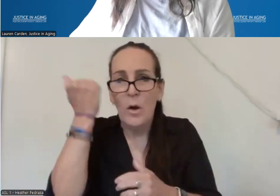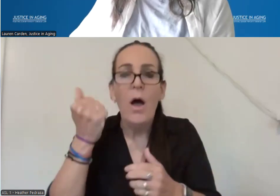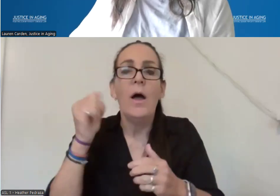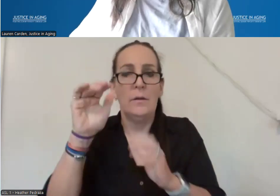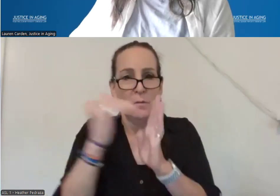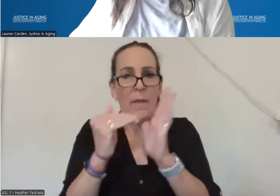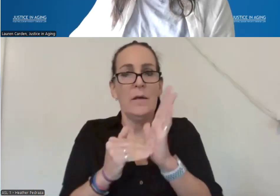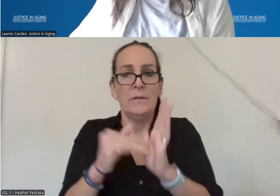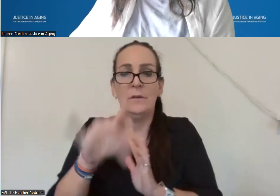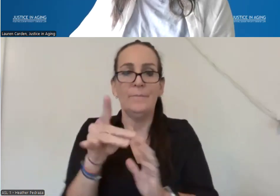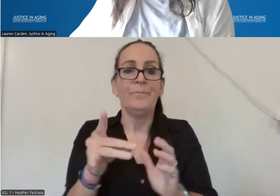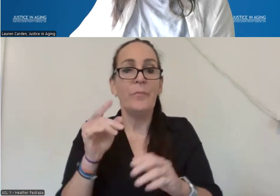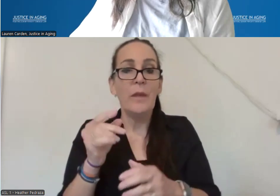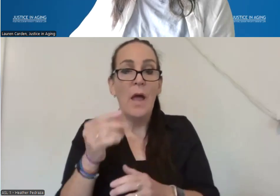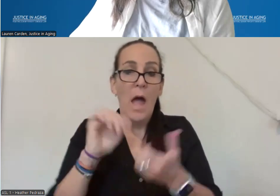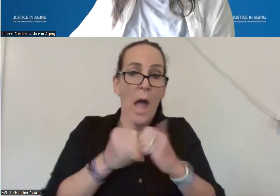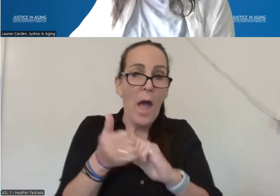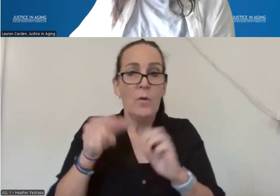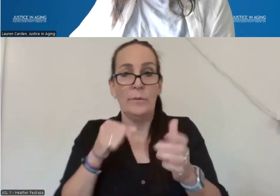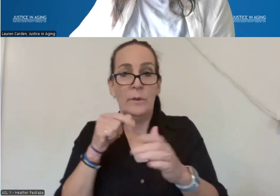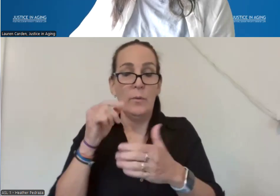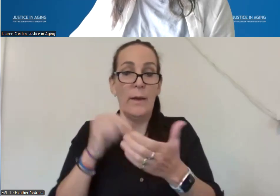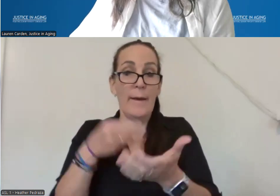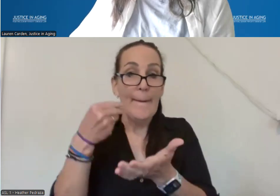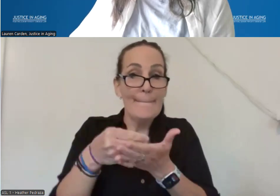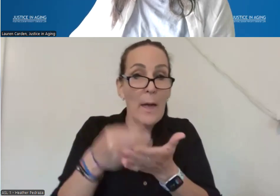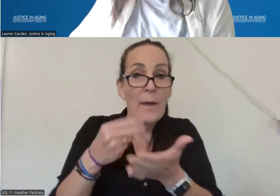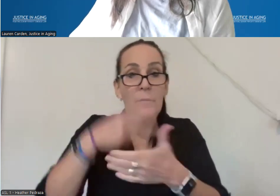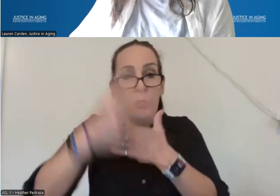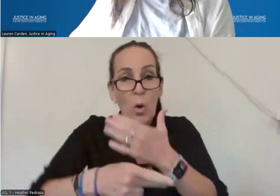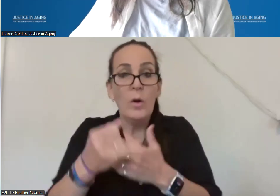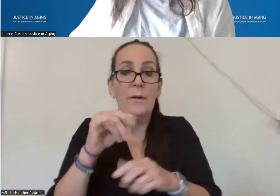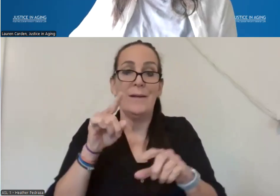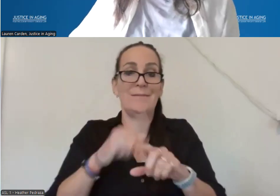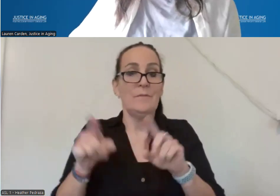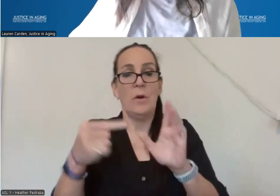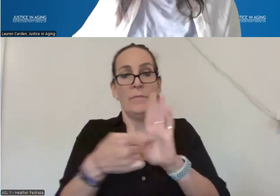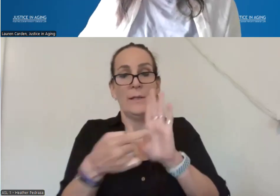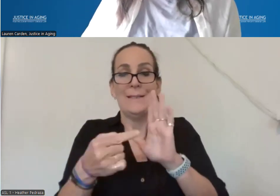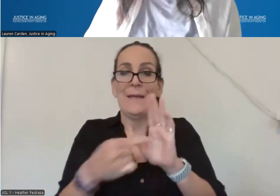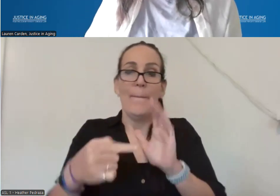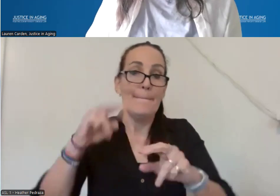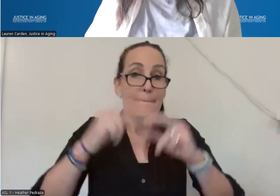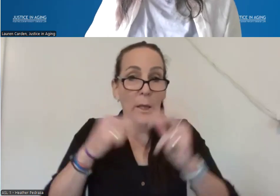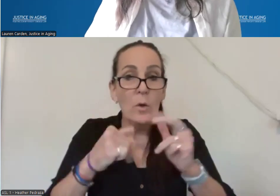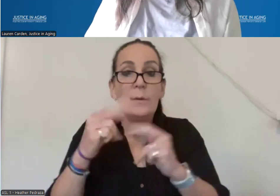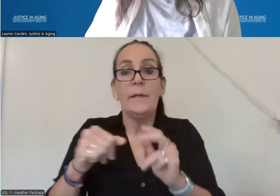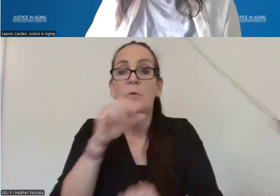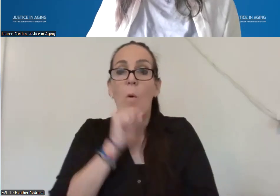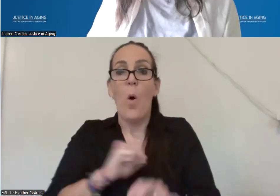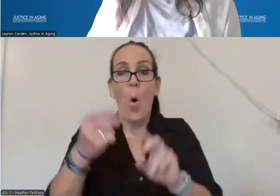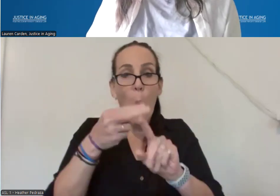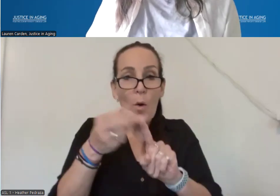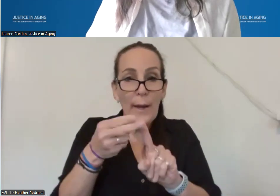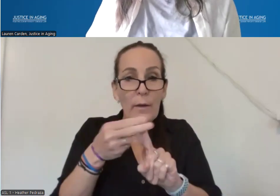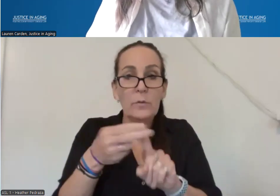services inside existing buildings, for example, old hotels. Like, there's all these different things that are out there. What we also don't